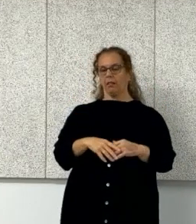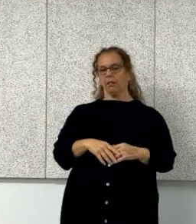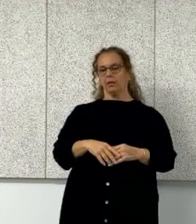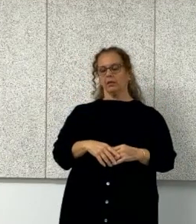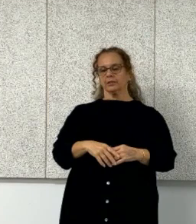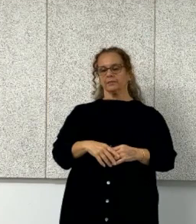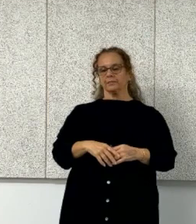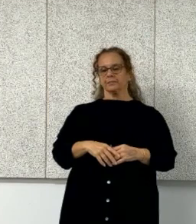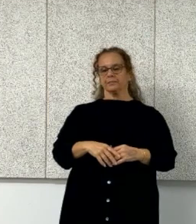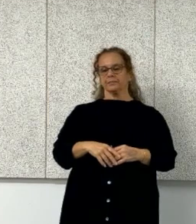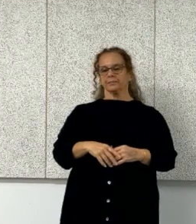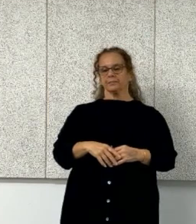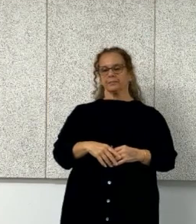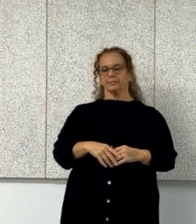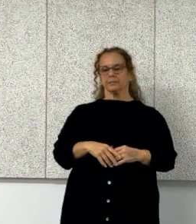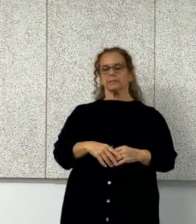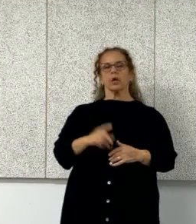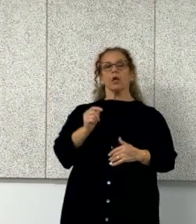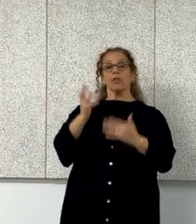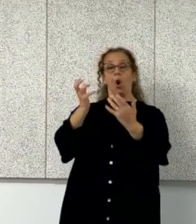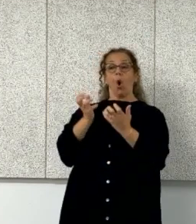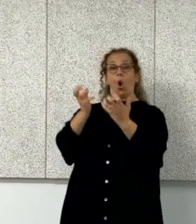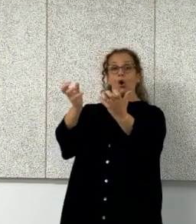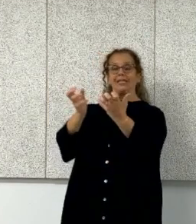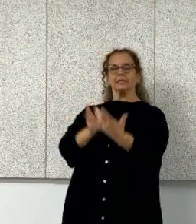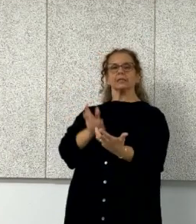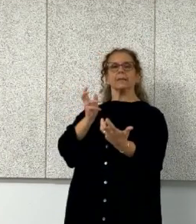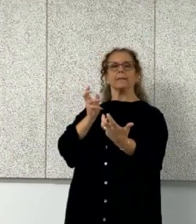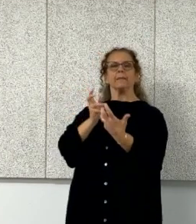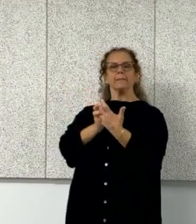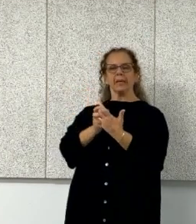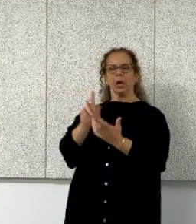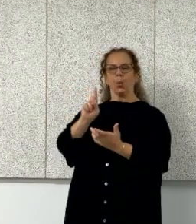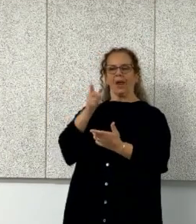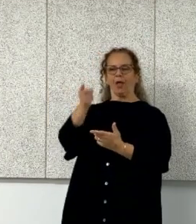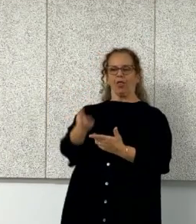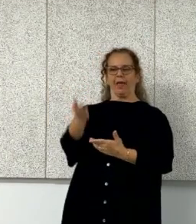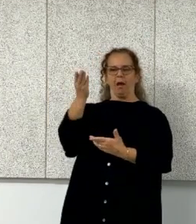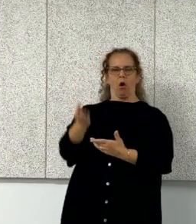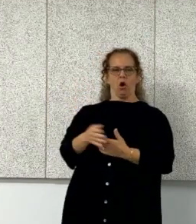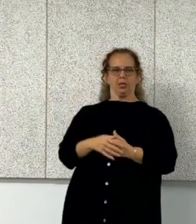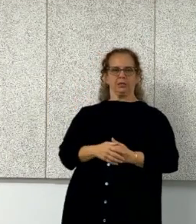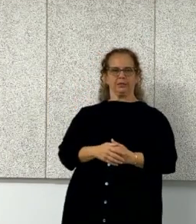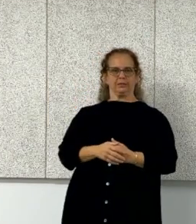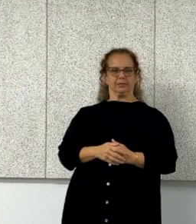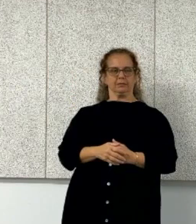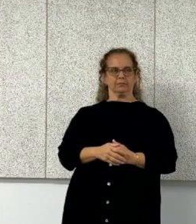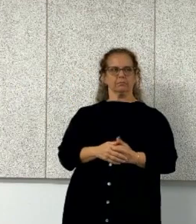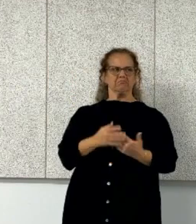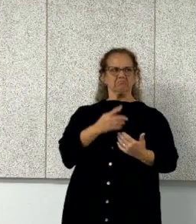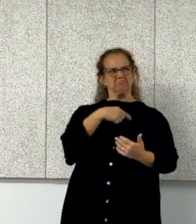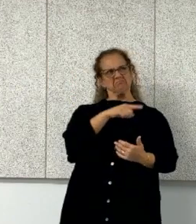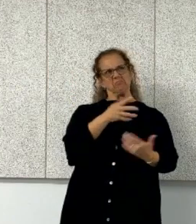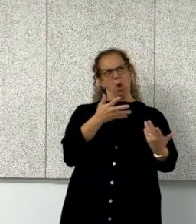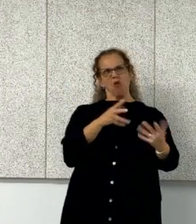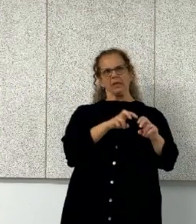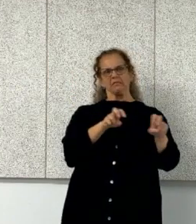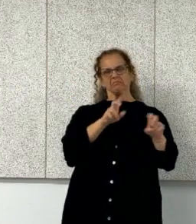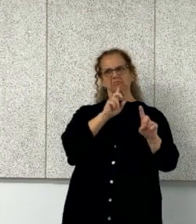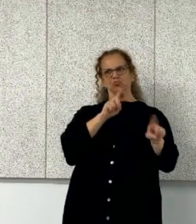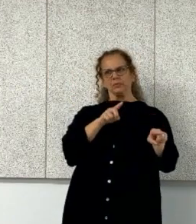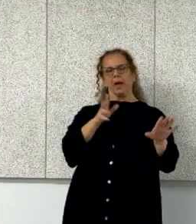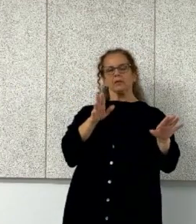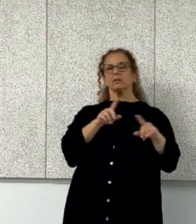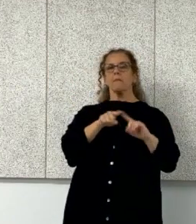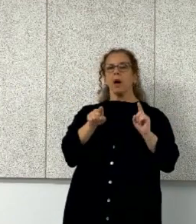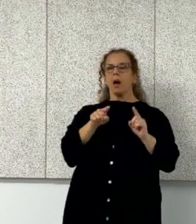it is meeting audiences where they are. And everybody has given some response that speaks to that. But I think the sort of core beginning